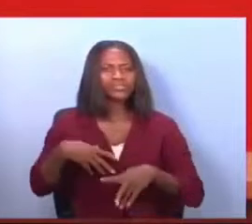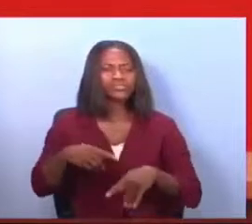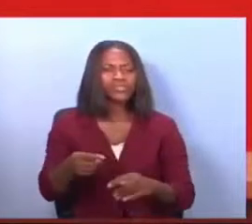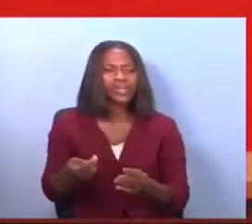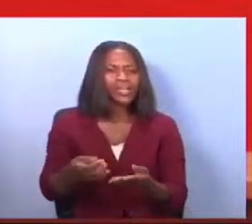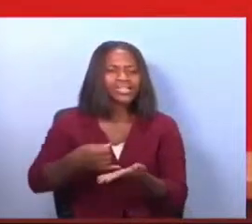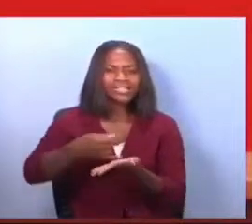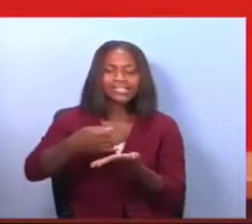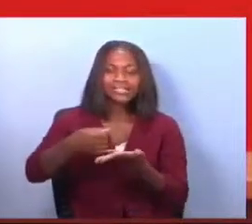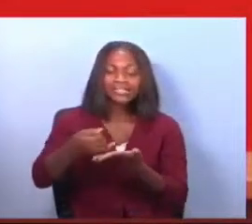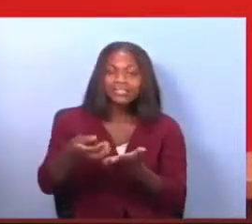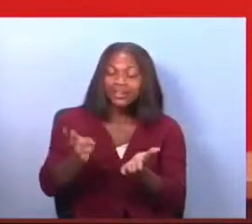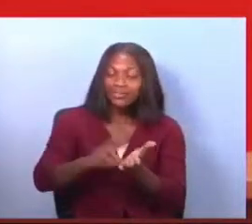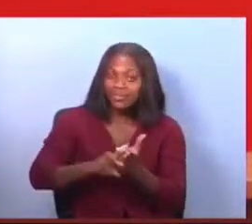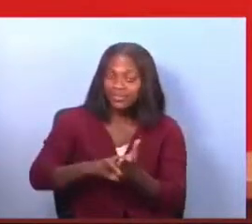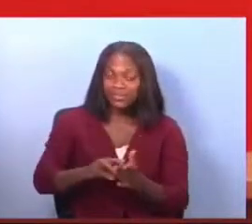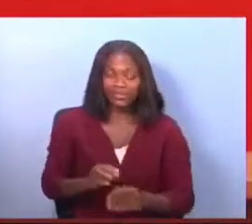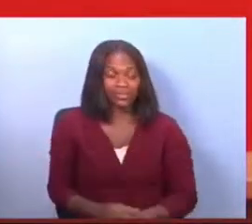register.